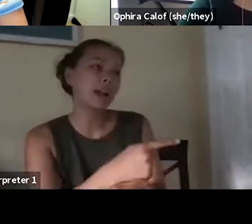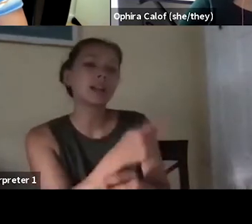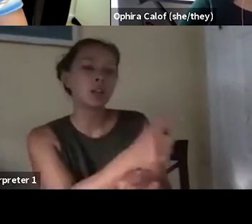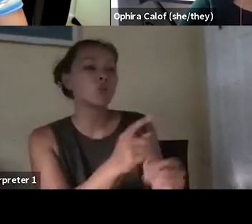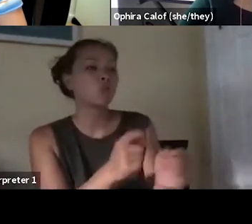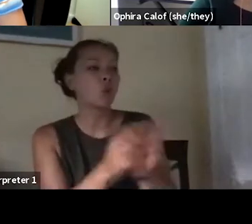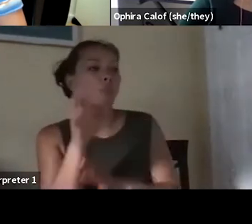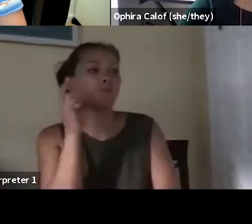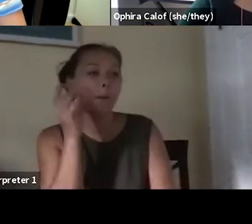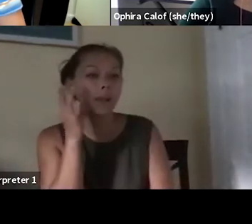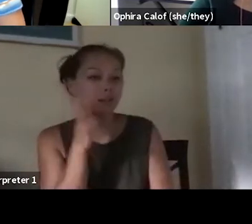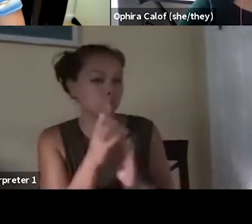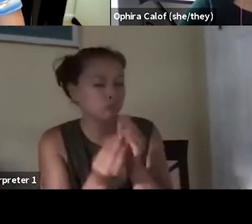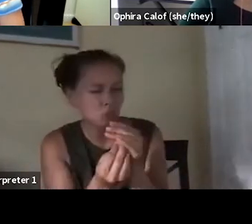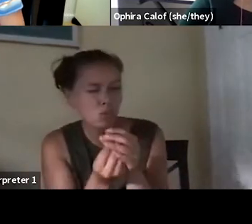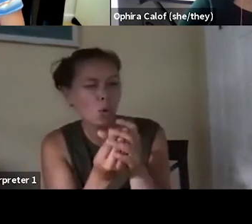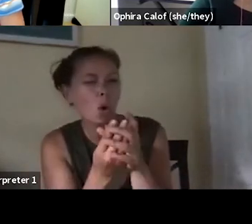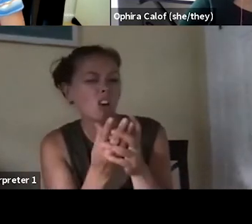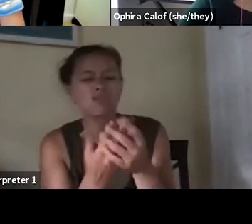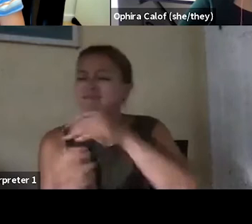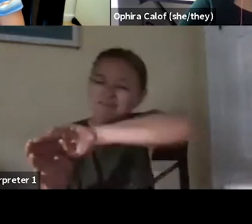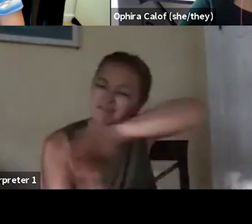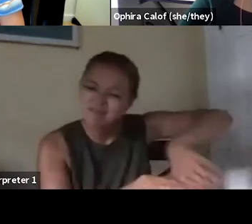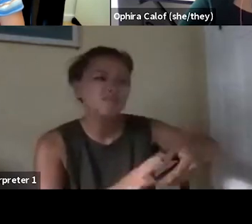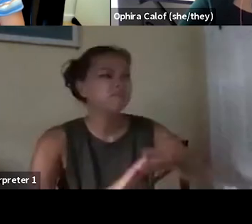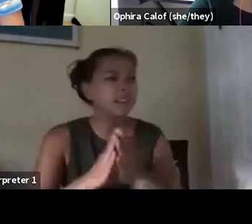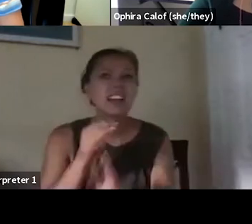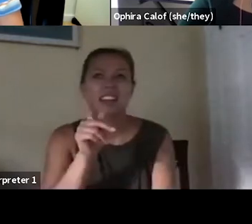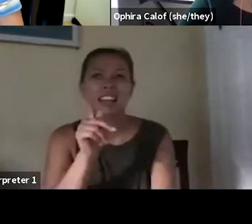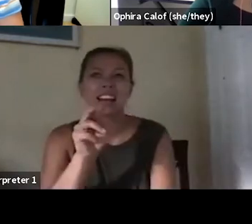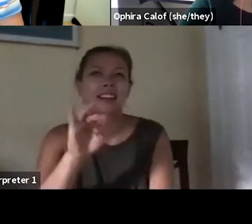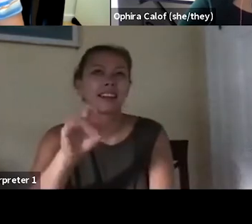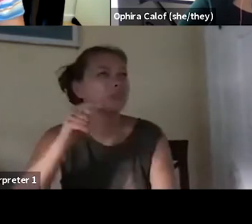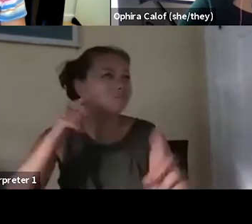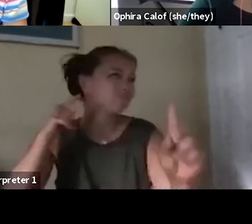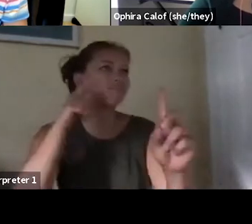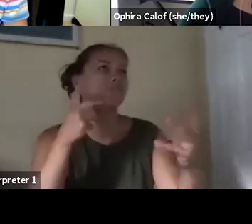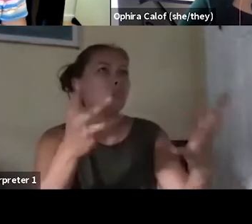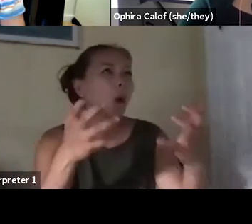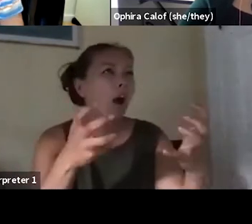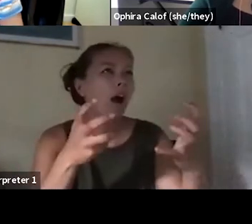really into like becoming a knight. So he earns his way to becoming a knight. And he really deserves it.